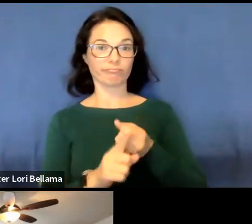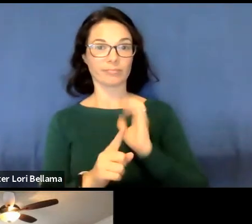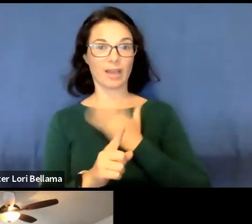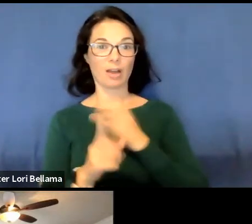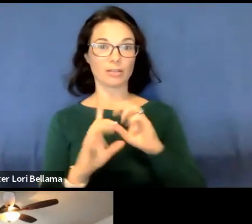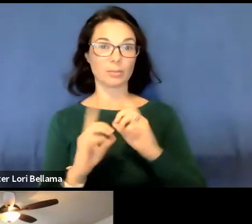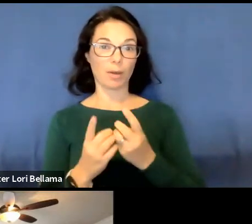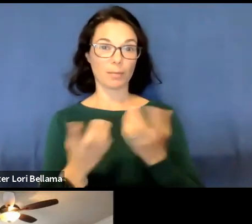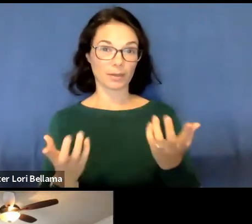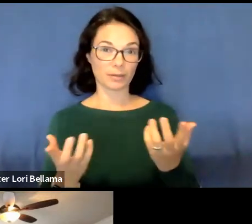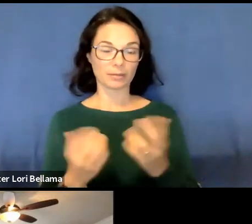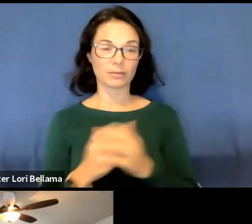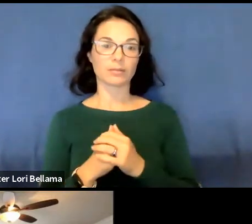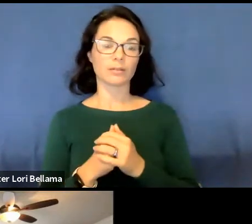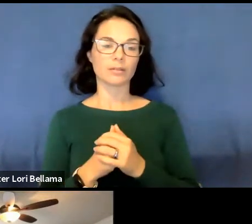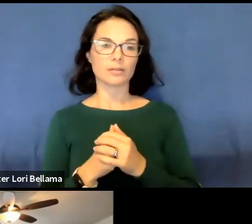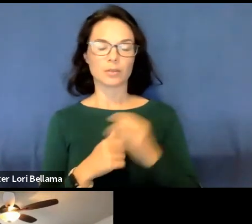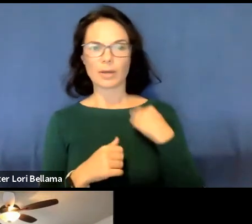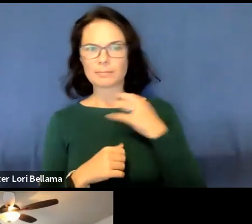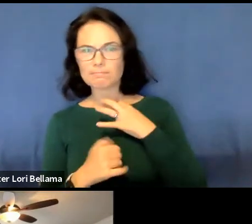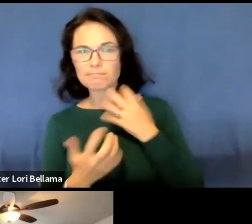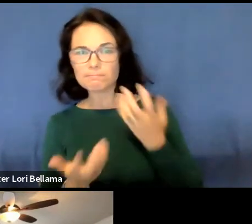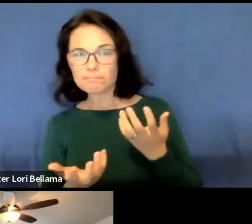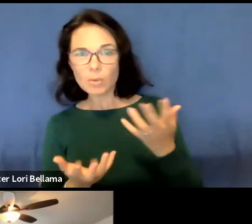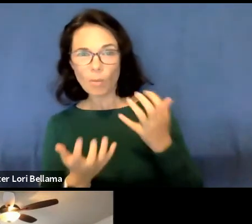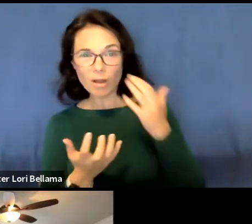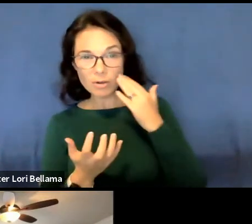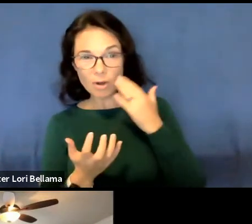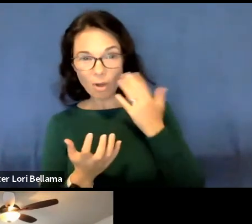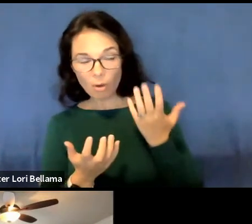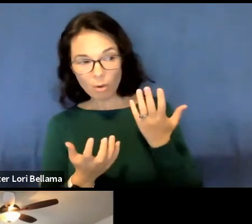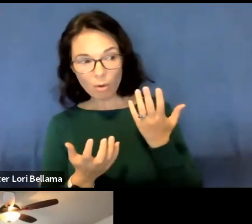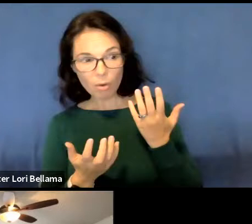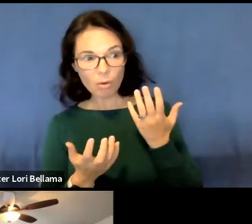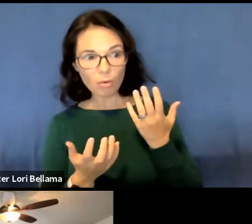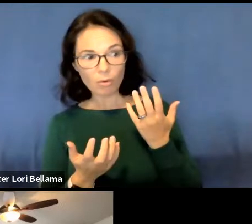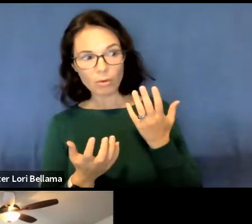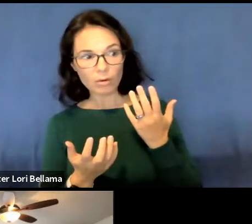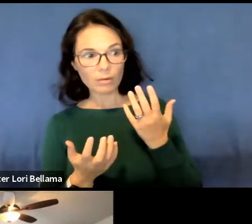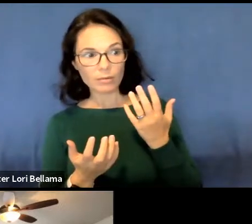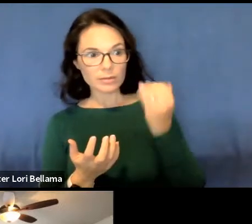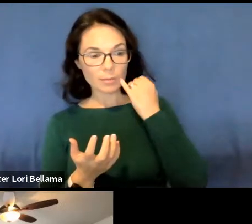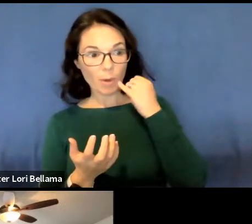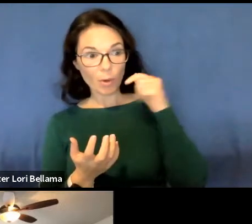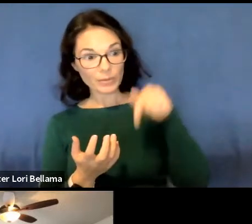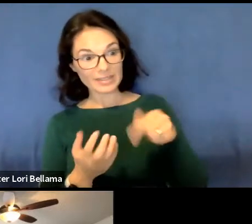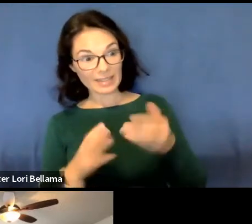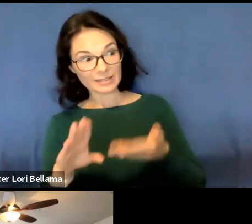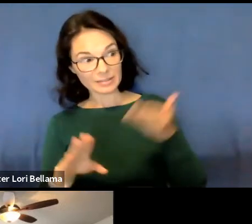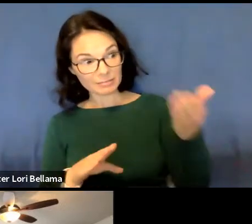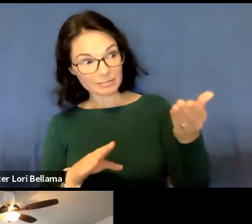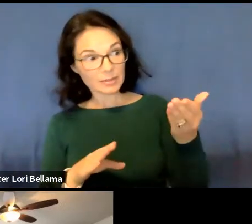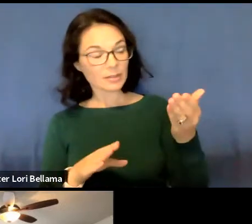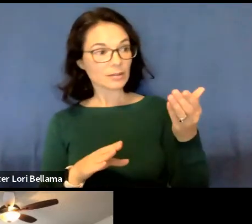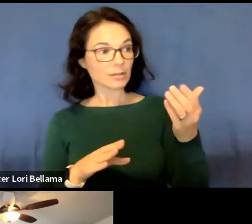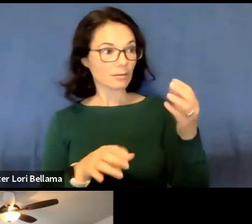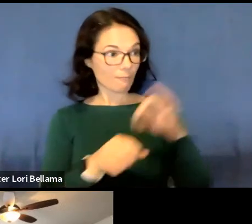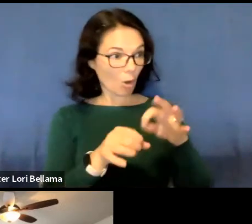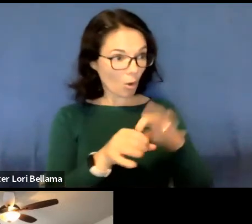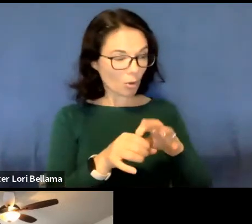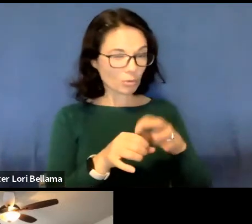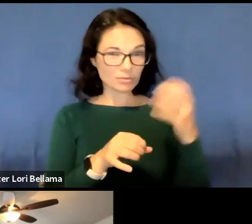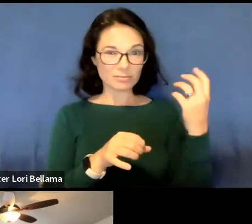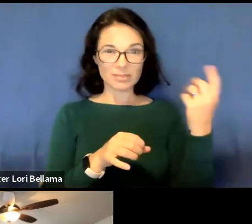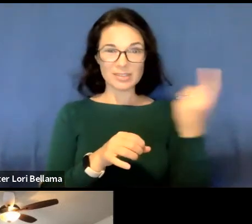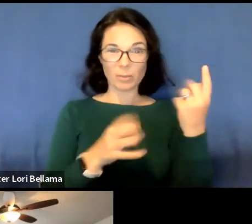And so I just want to know if there's going to be an opportunity, if this comes to a vote and somebody does not